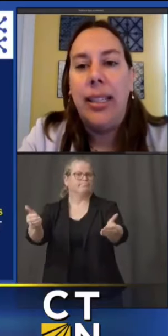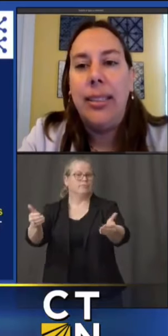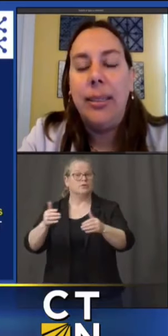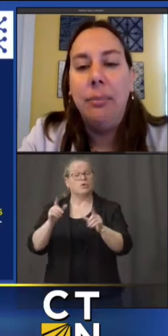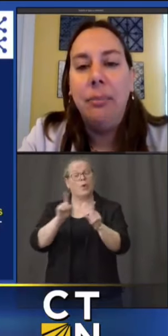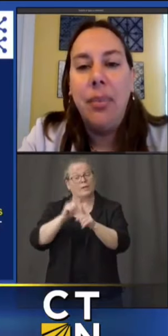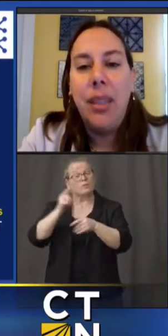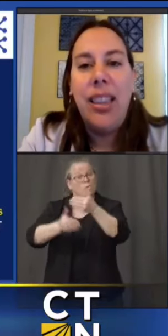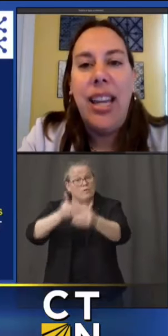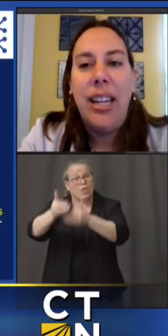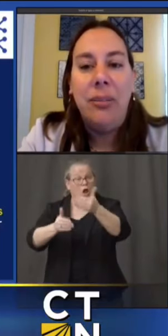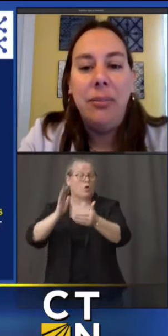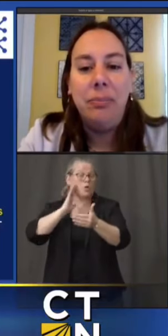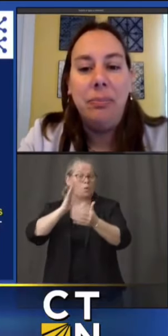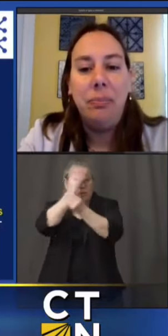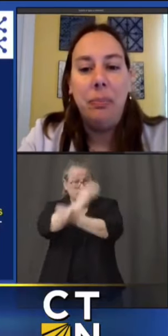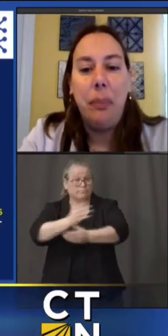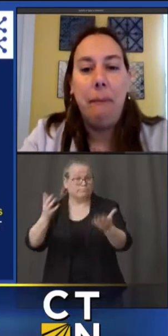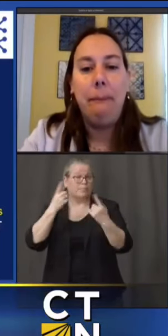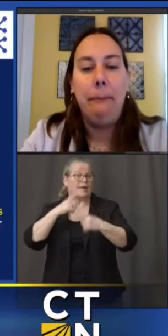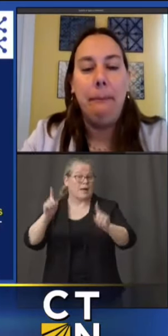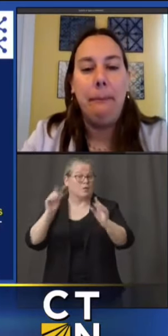process. Thank you.